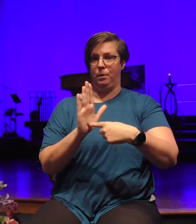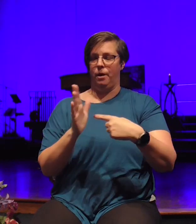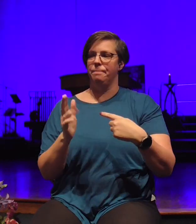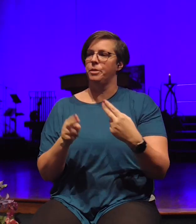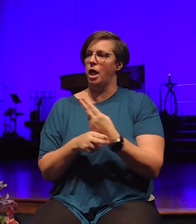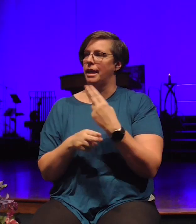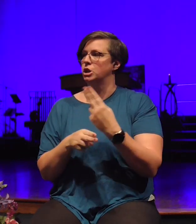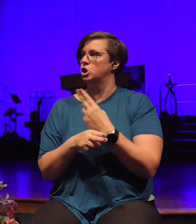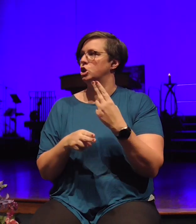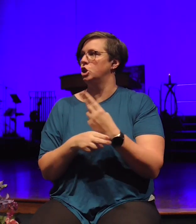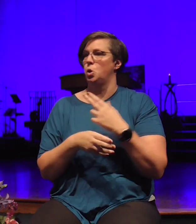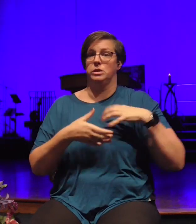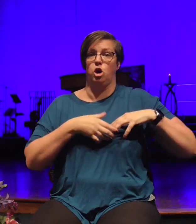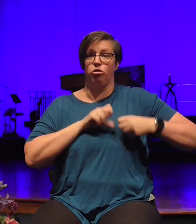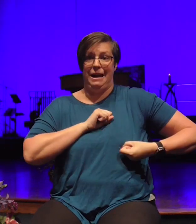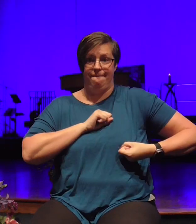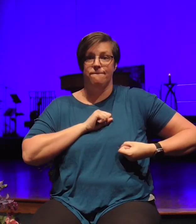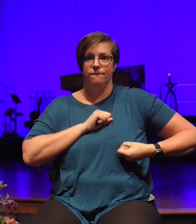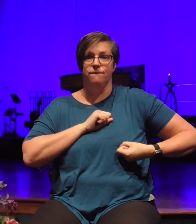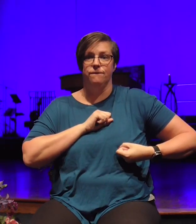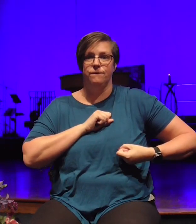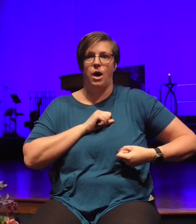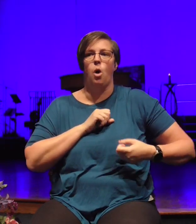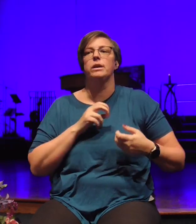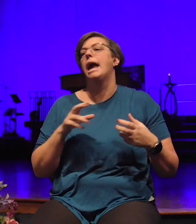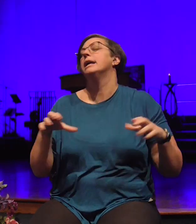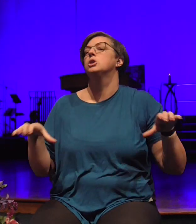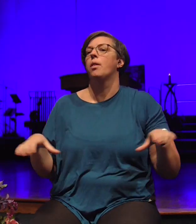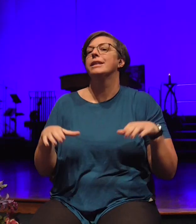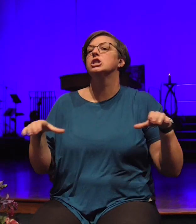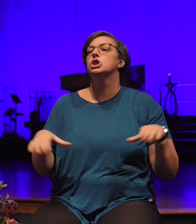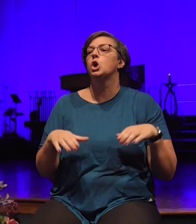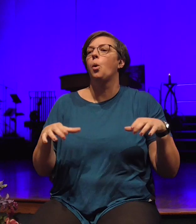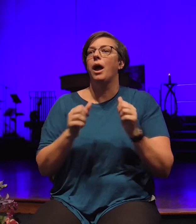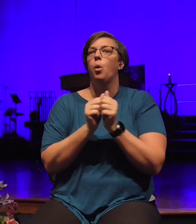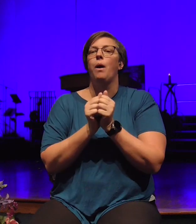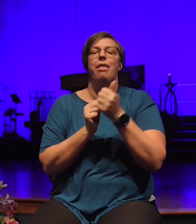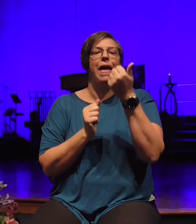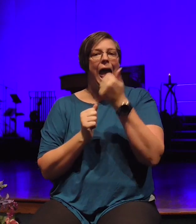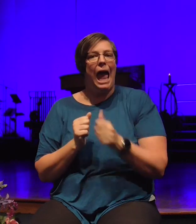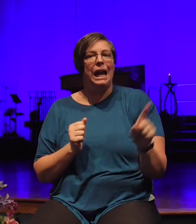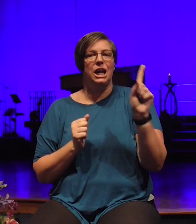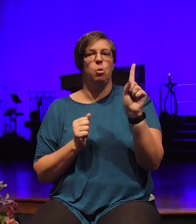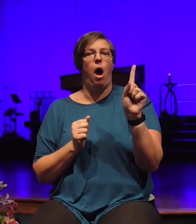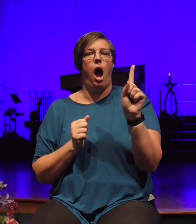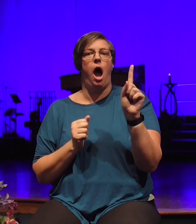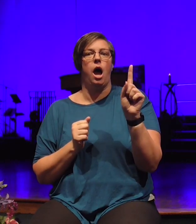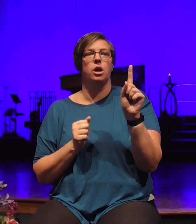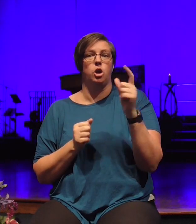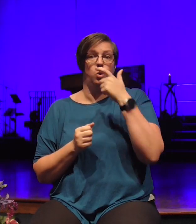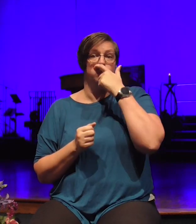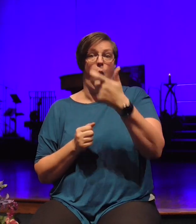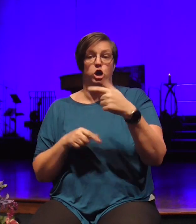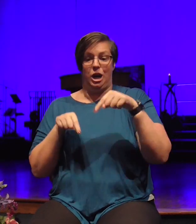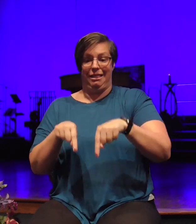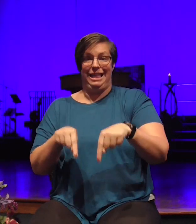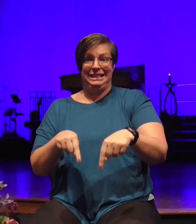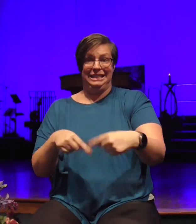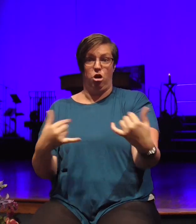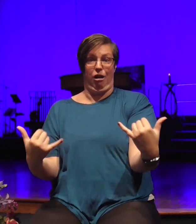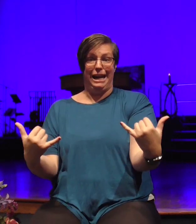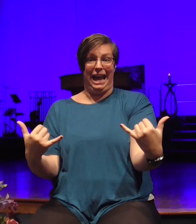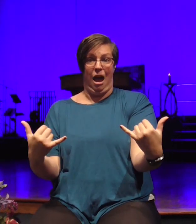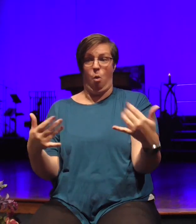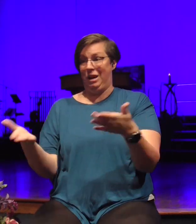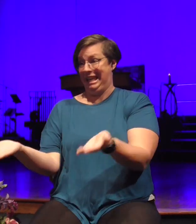use grief right now. And let's do this with anybody who's watching this service now,